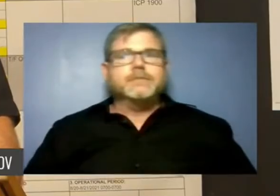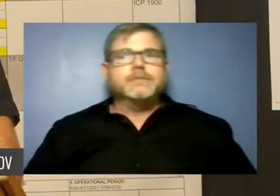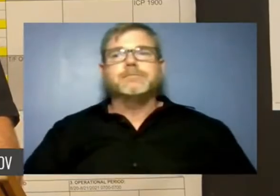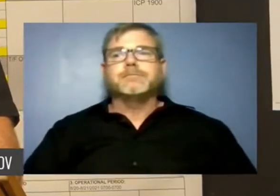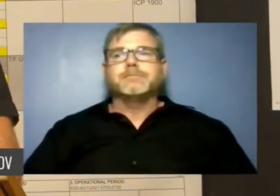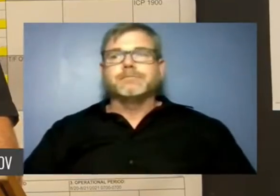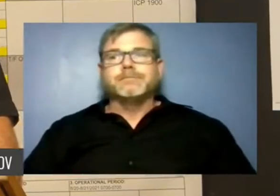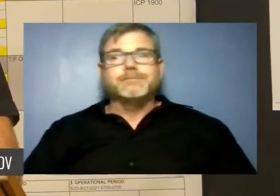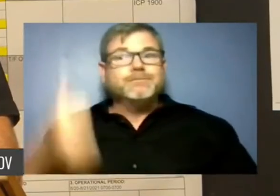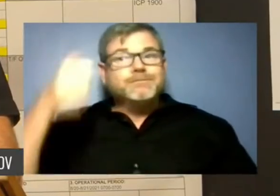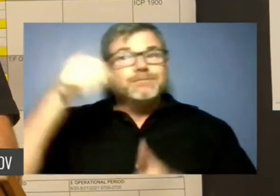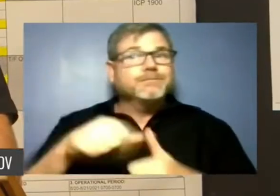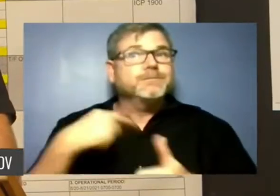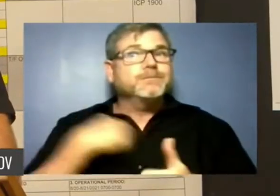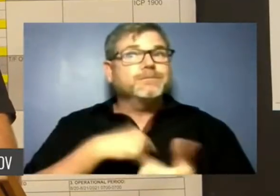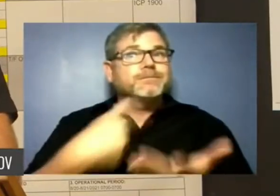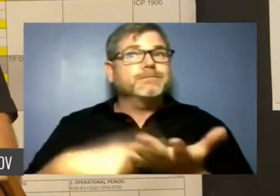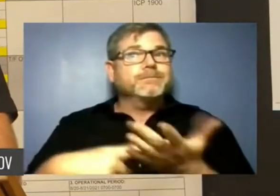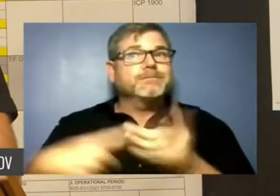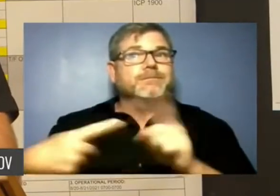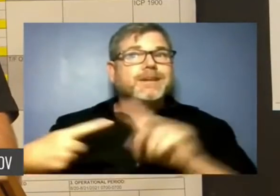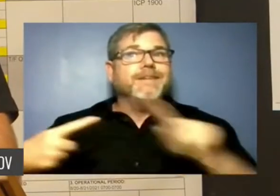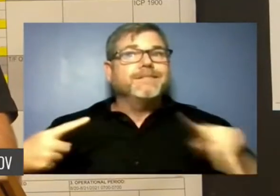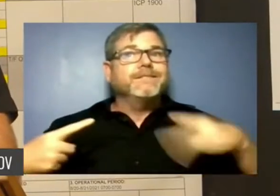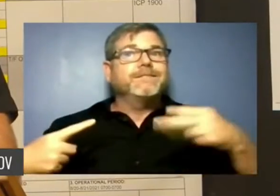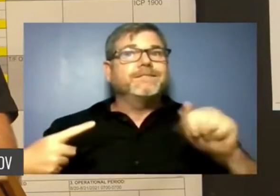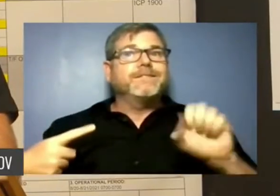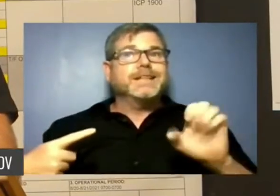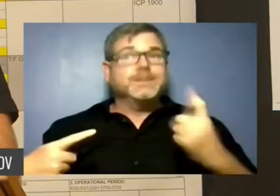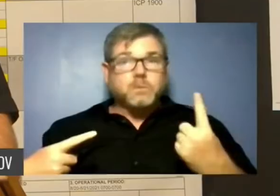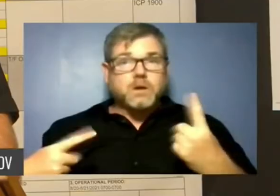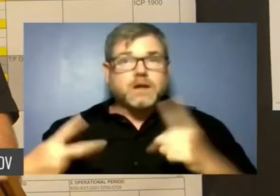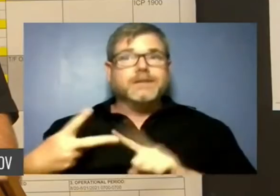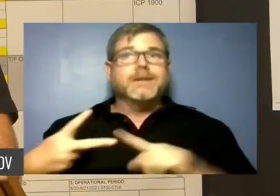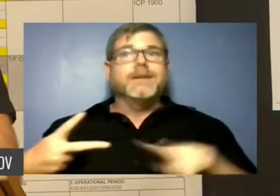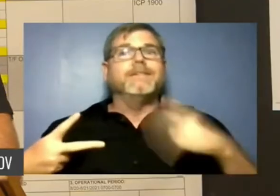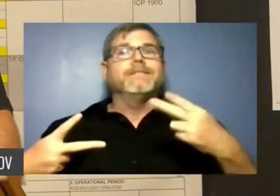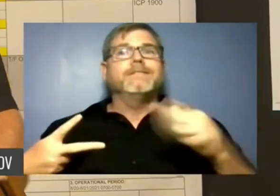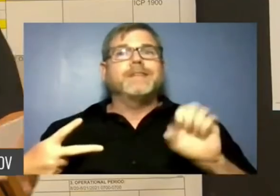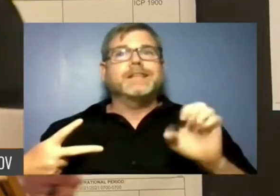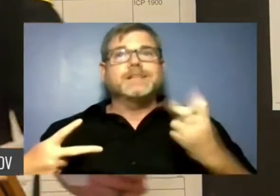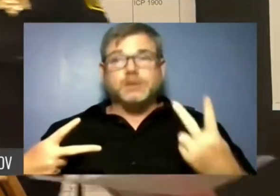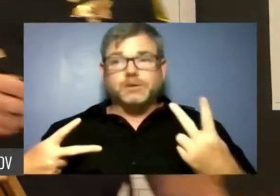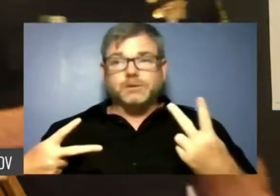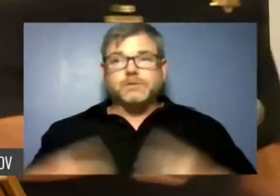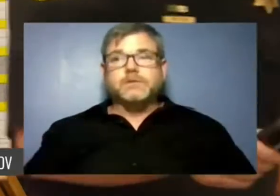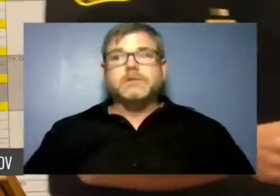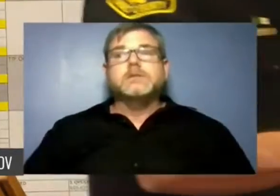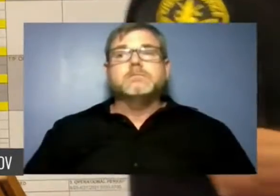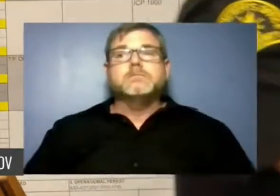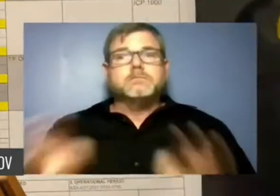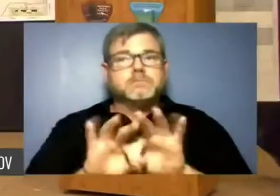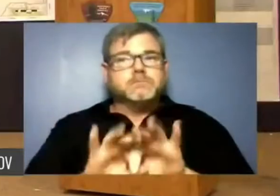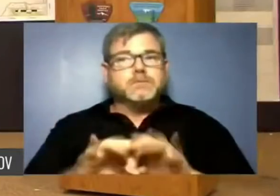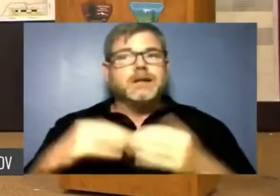and that will allow us to start repopulating those houses that are still there. So thank you.